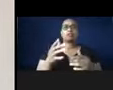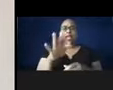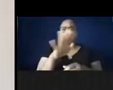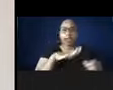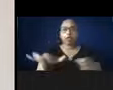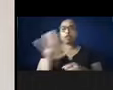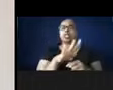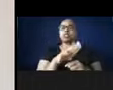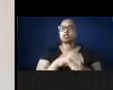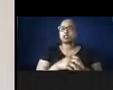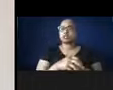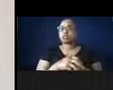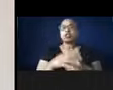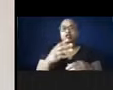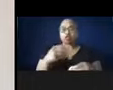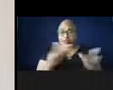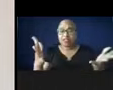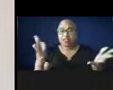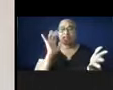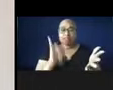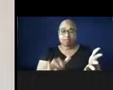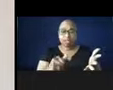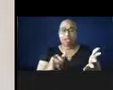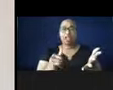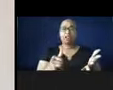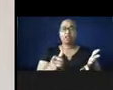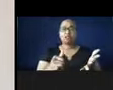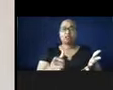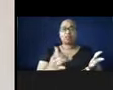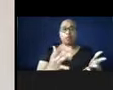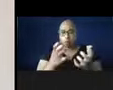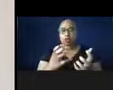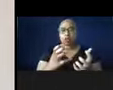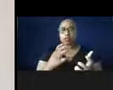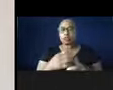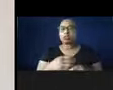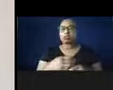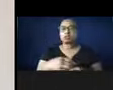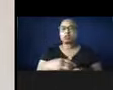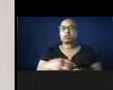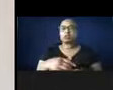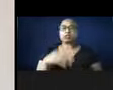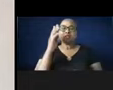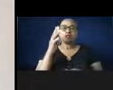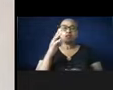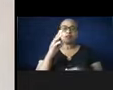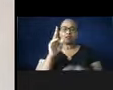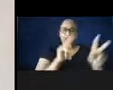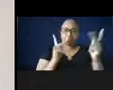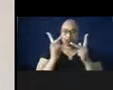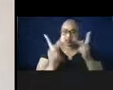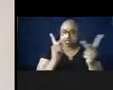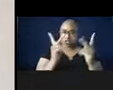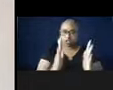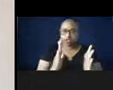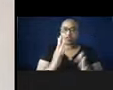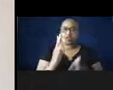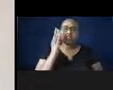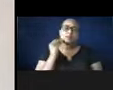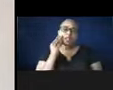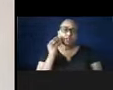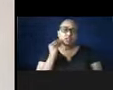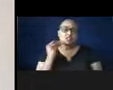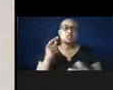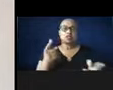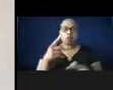that desired visitor experience. And so we identified spaces marked here in purple that were available